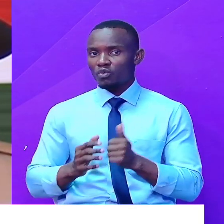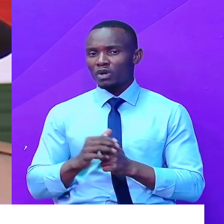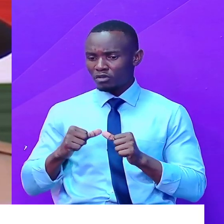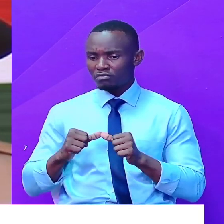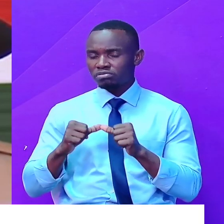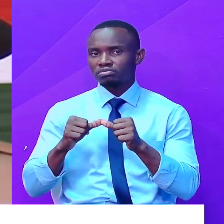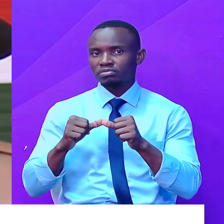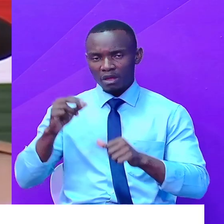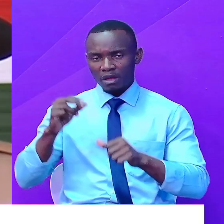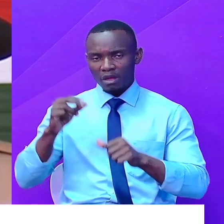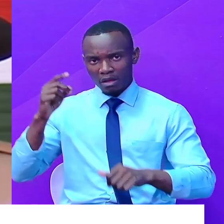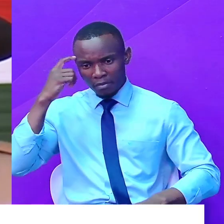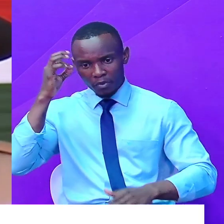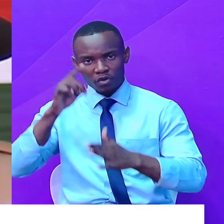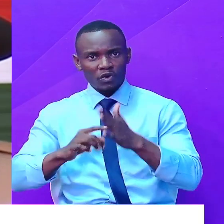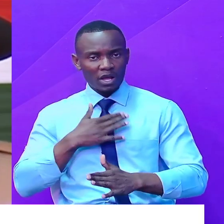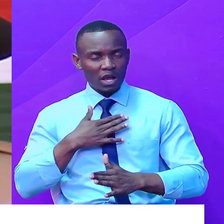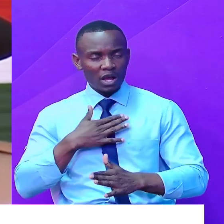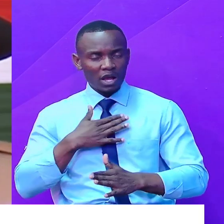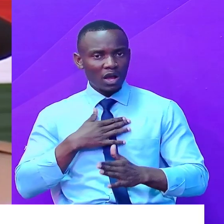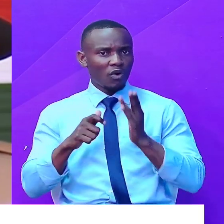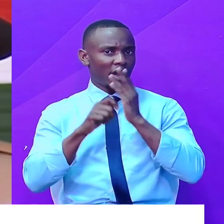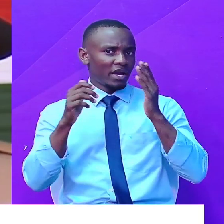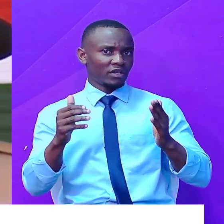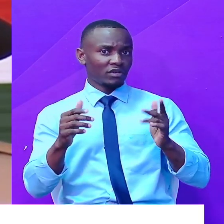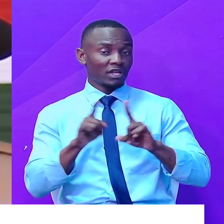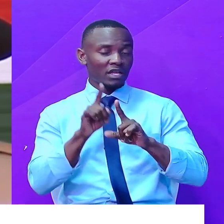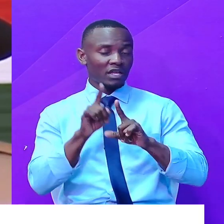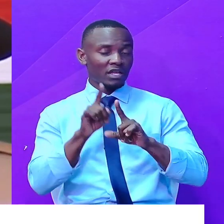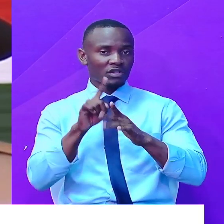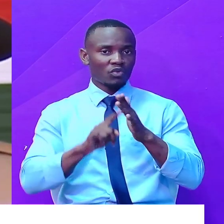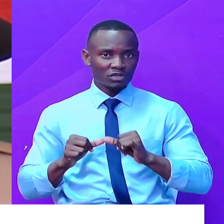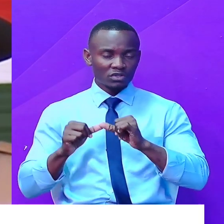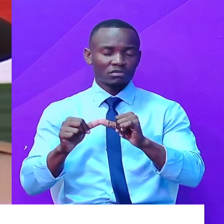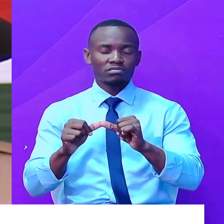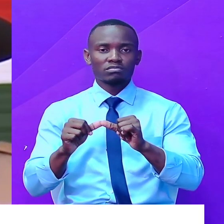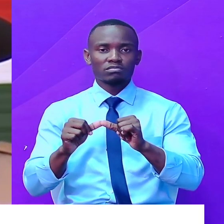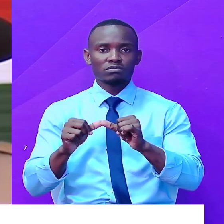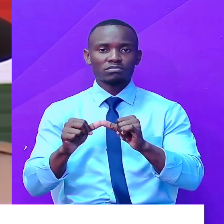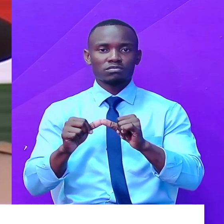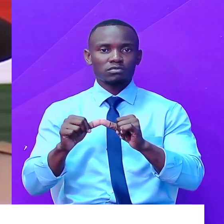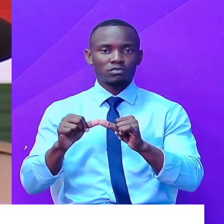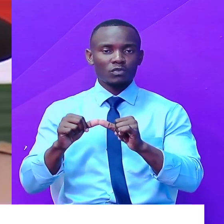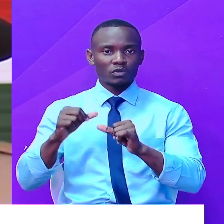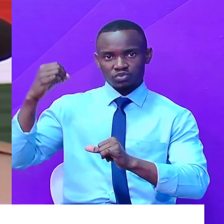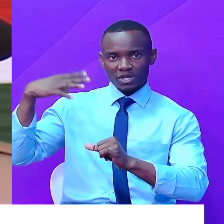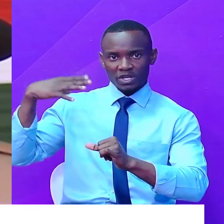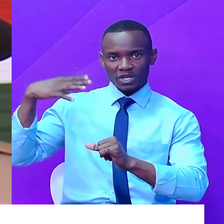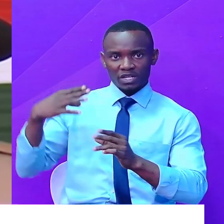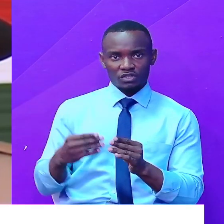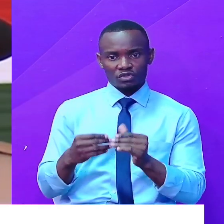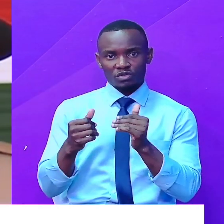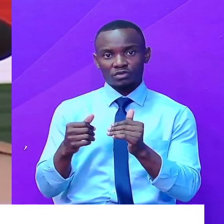heroes, just as sustainable energy solution, the theme of this year's celebration, will help